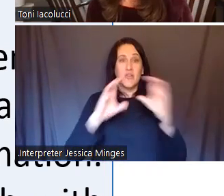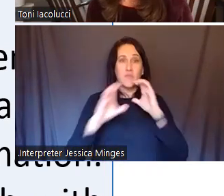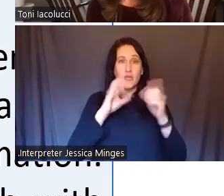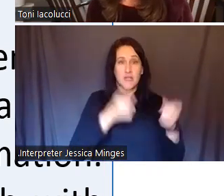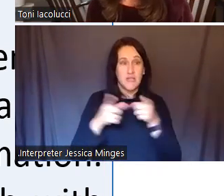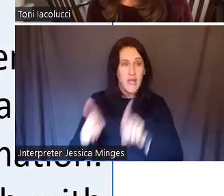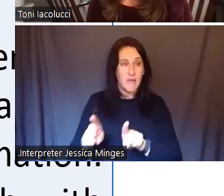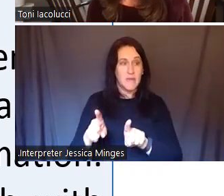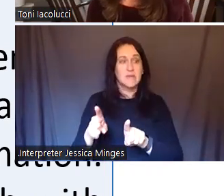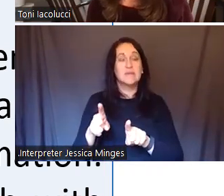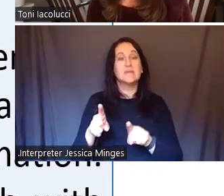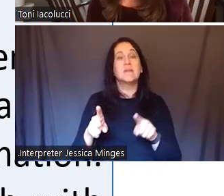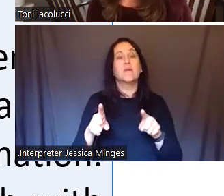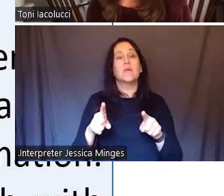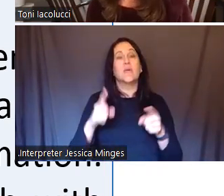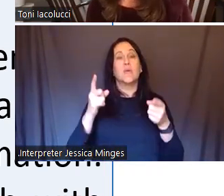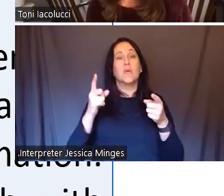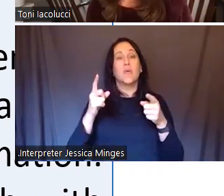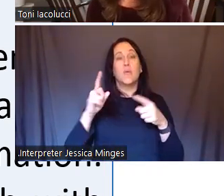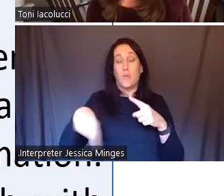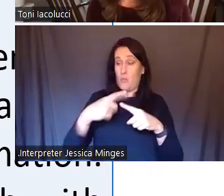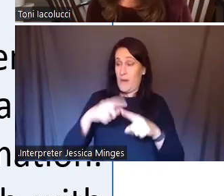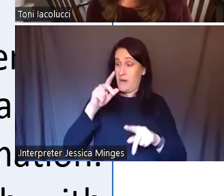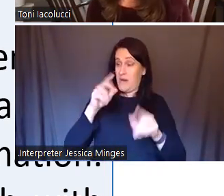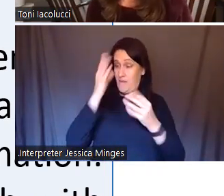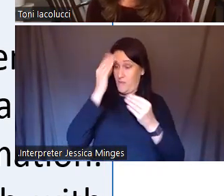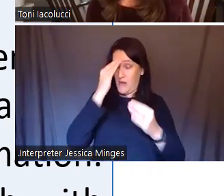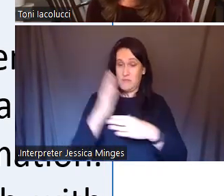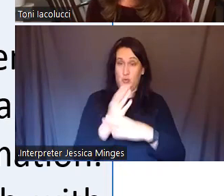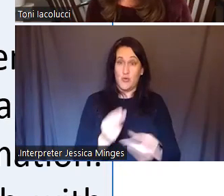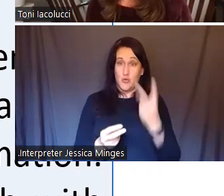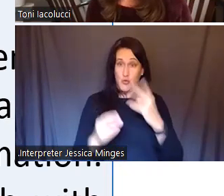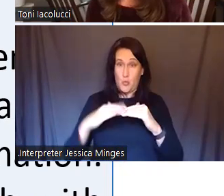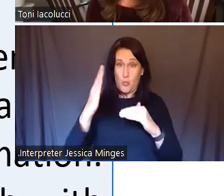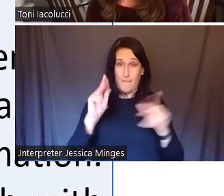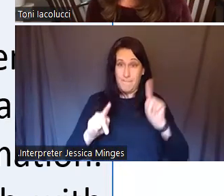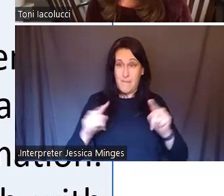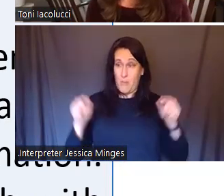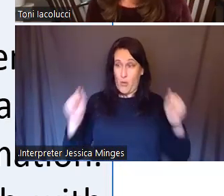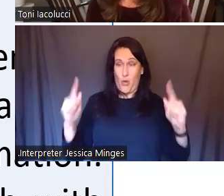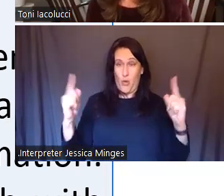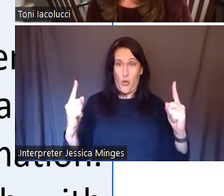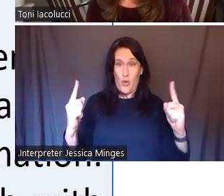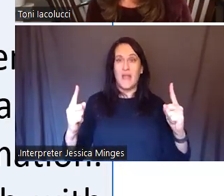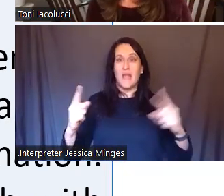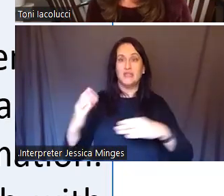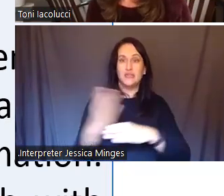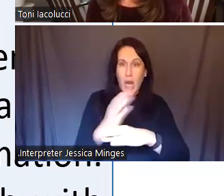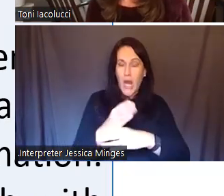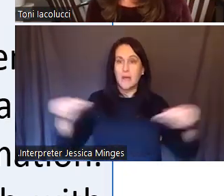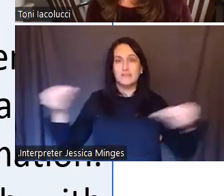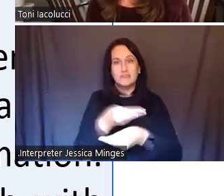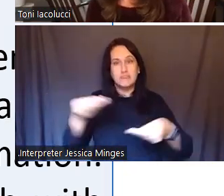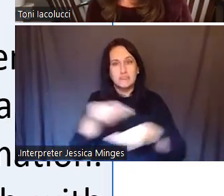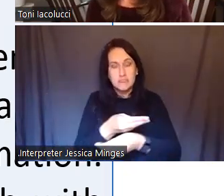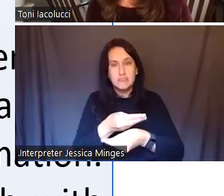occurs when information between two or more people is shared or exchanged, and each